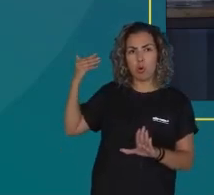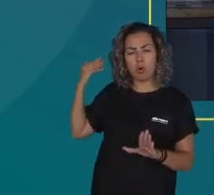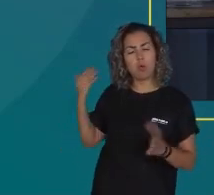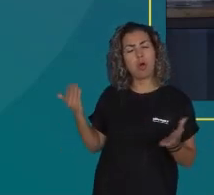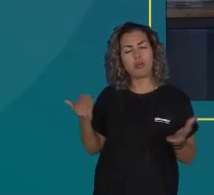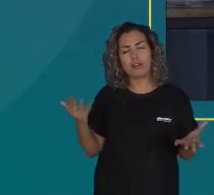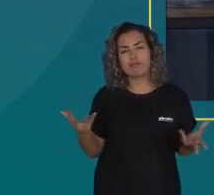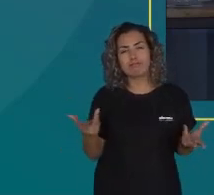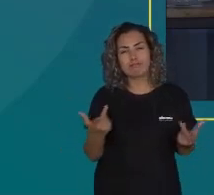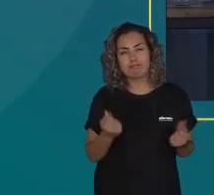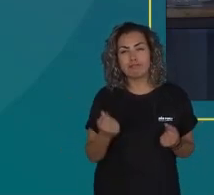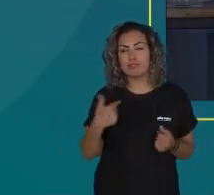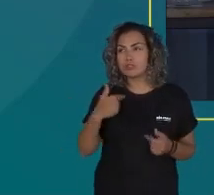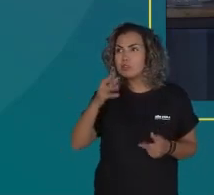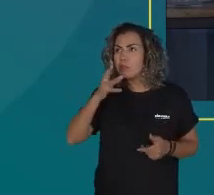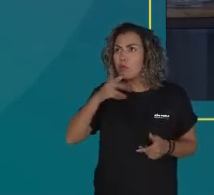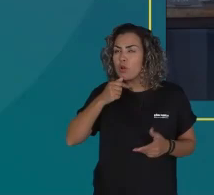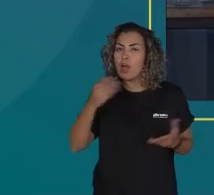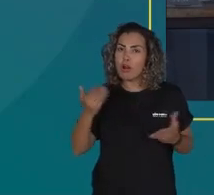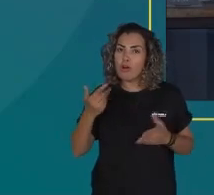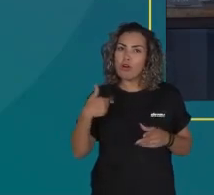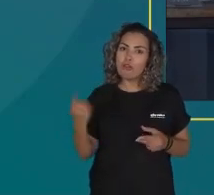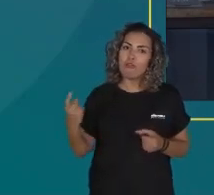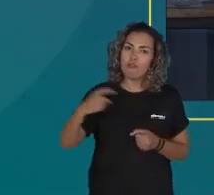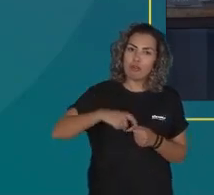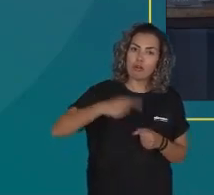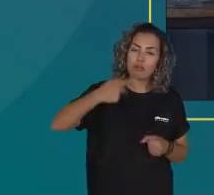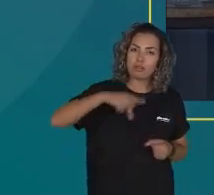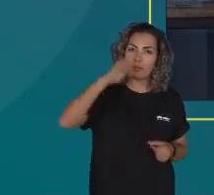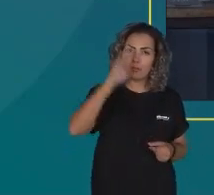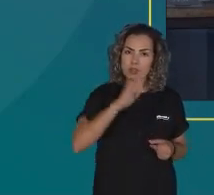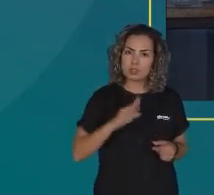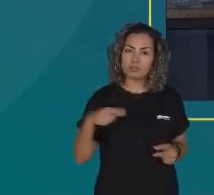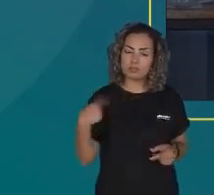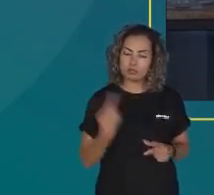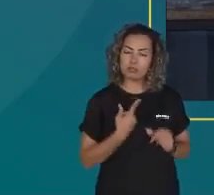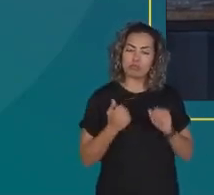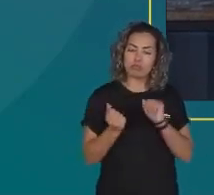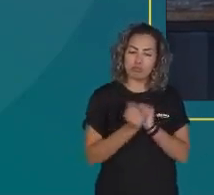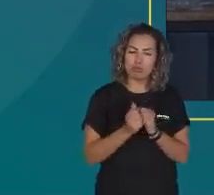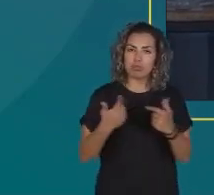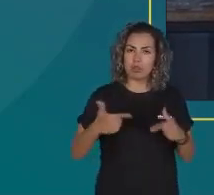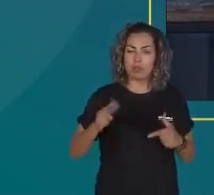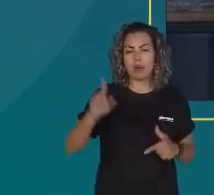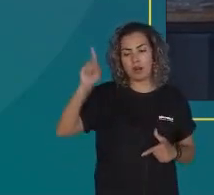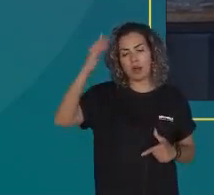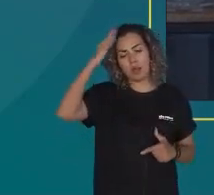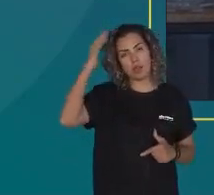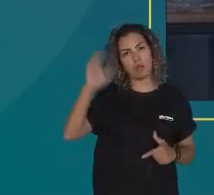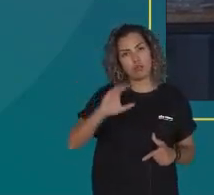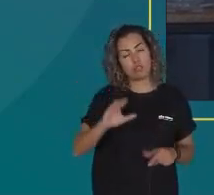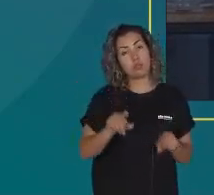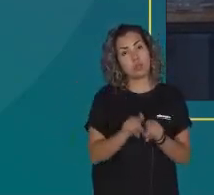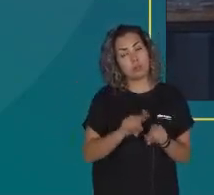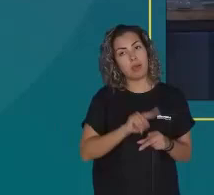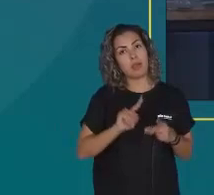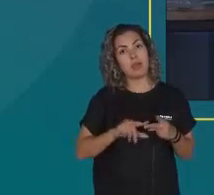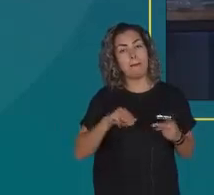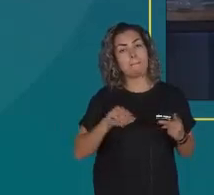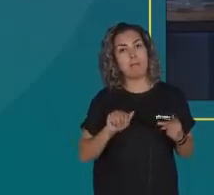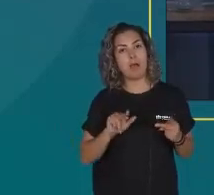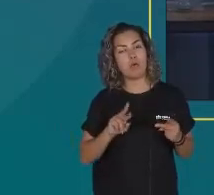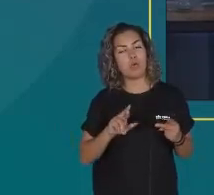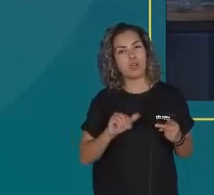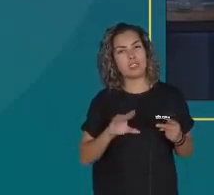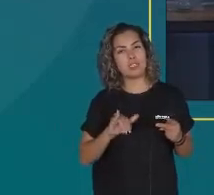years of starting that journey together in Curitiba. Mauricia Mira, Head of Environmental Department of Cali,